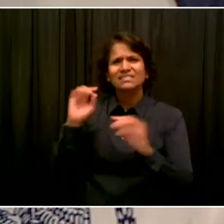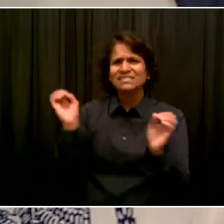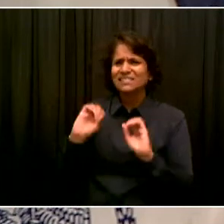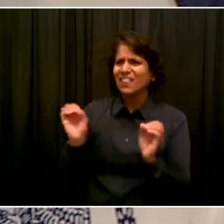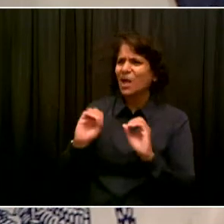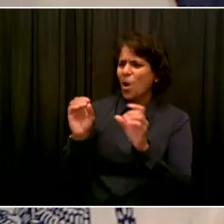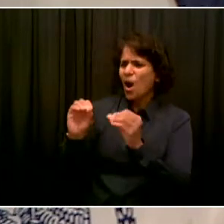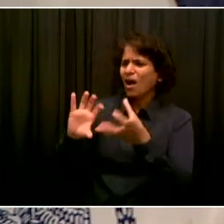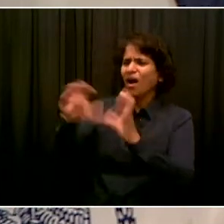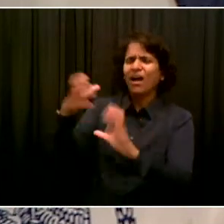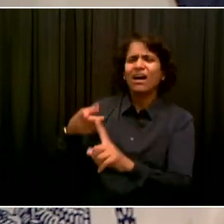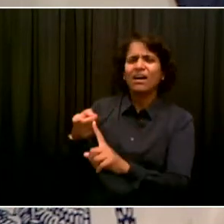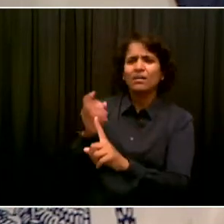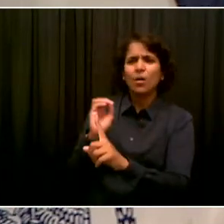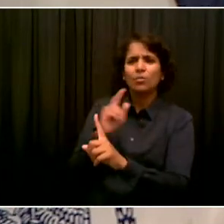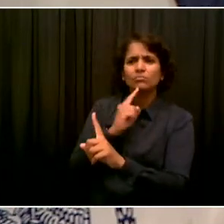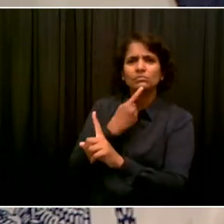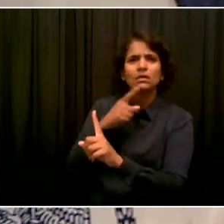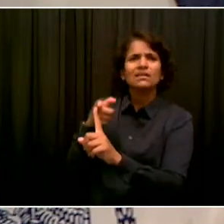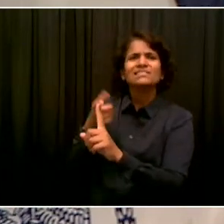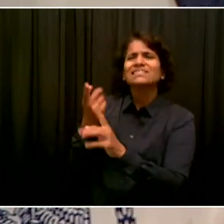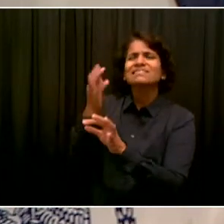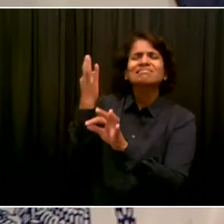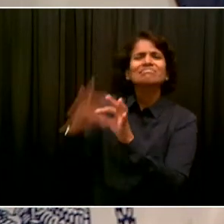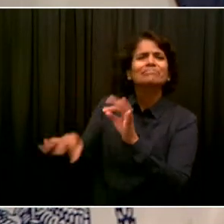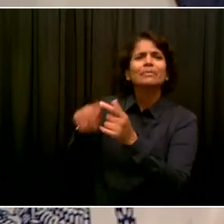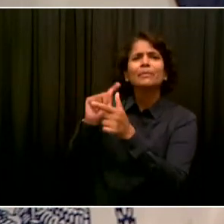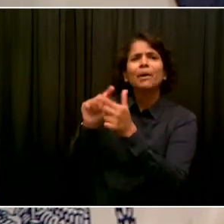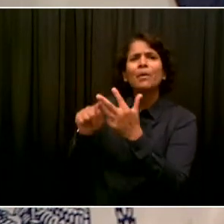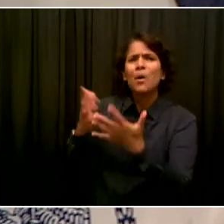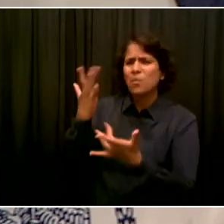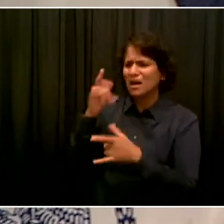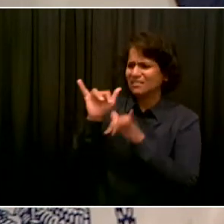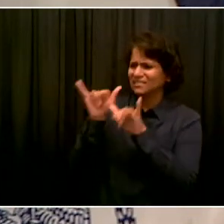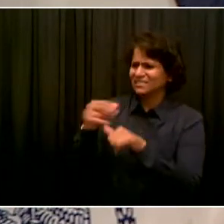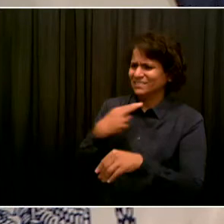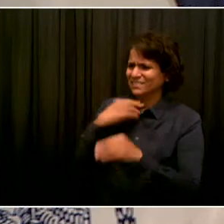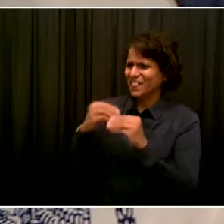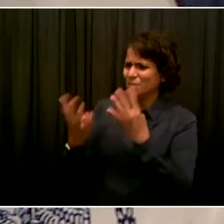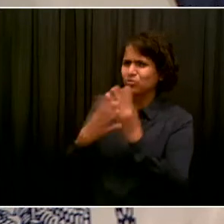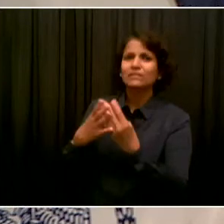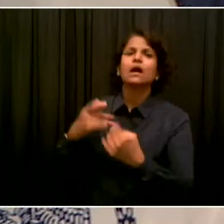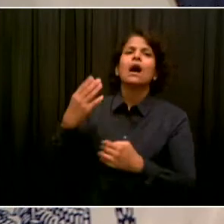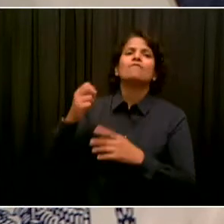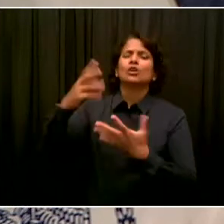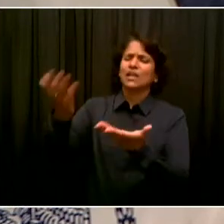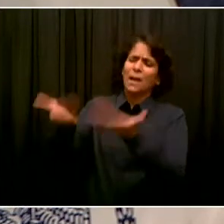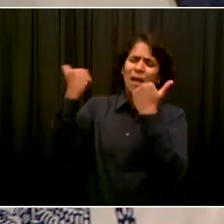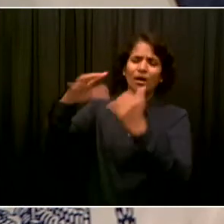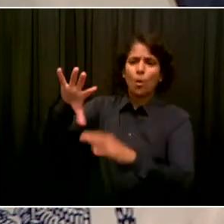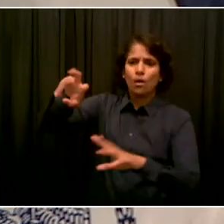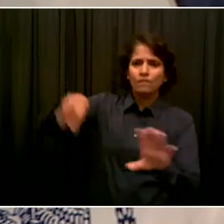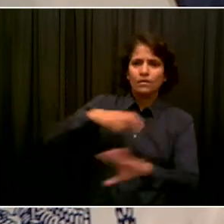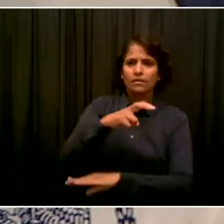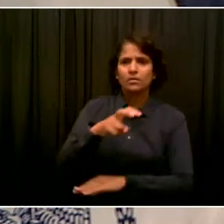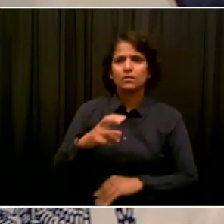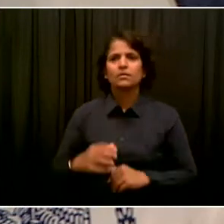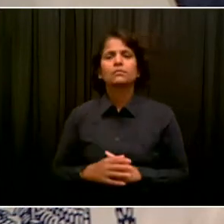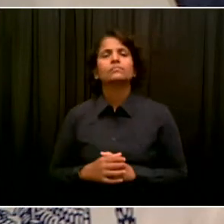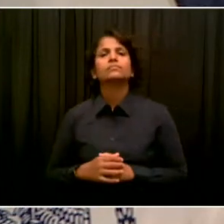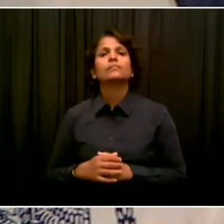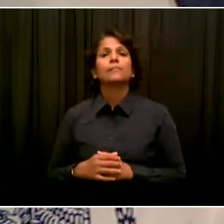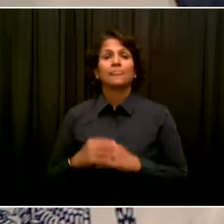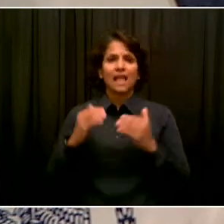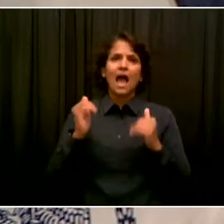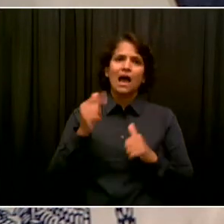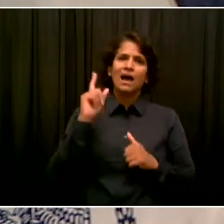does not require incarceration. So when it comes to any situation where we're talking about how we stop violence and